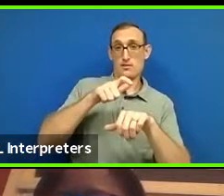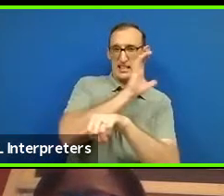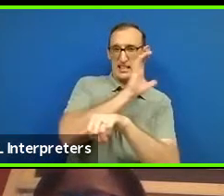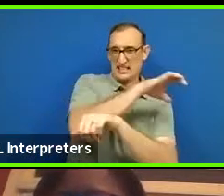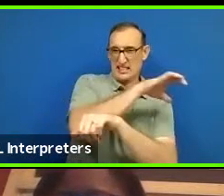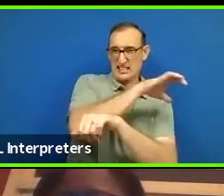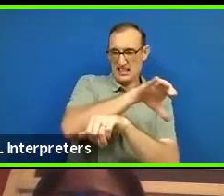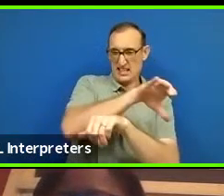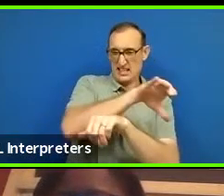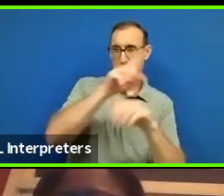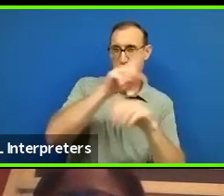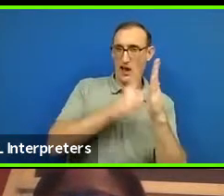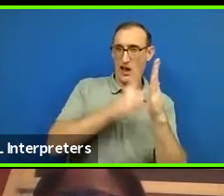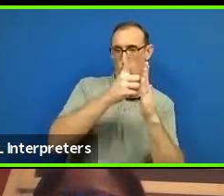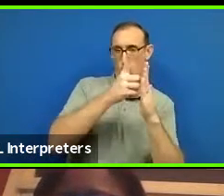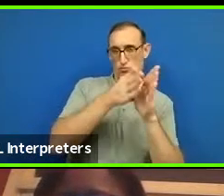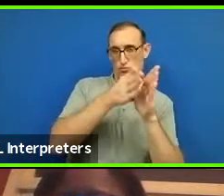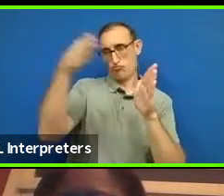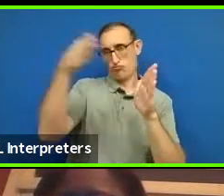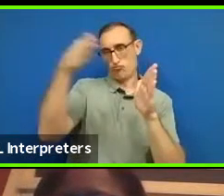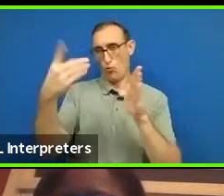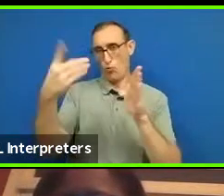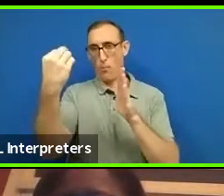to accommodate staff schedules that day.